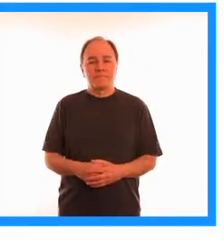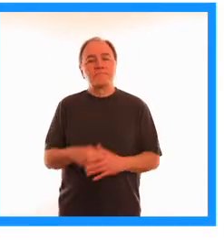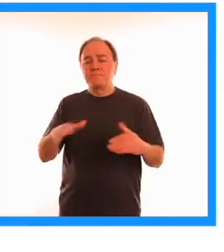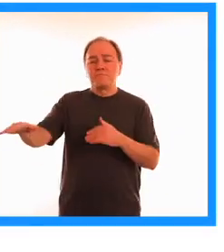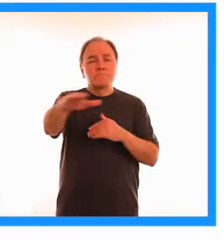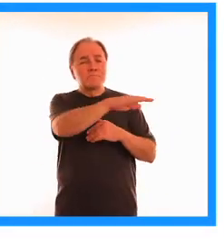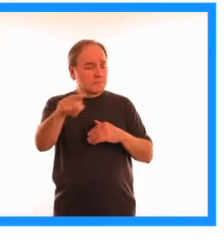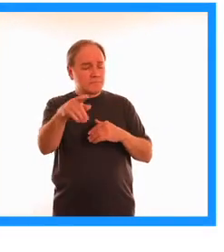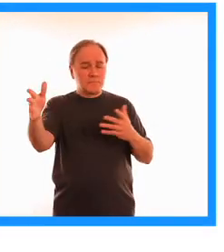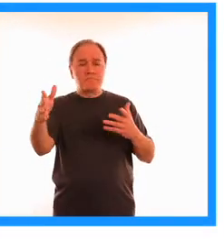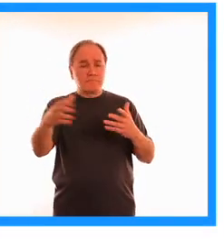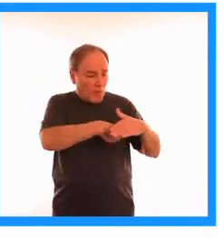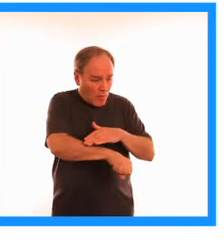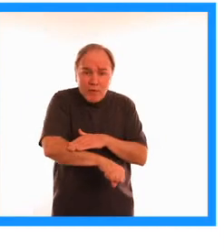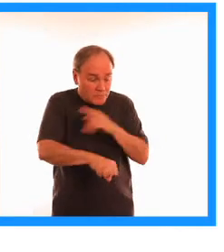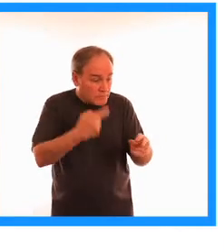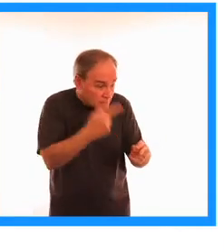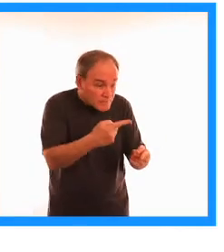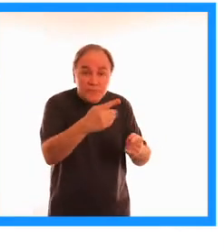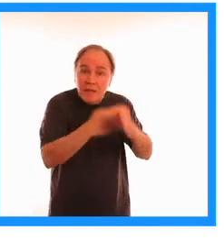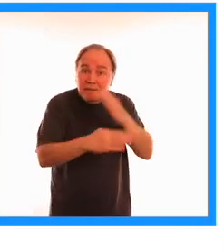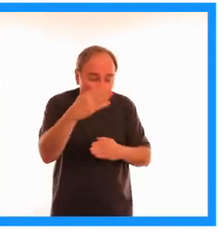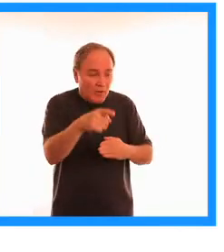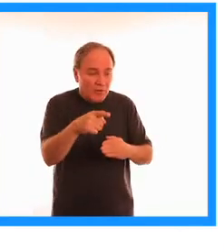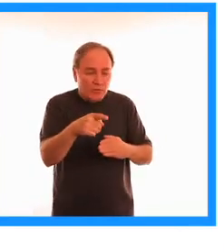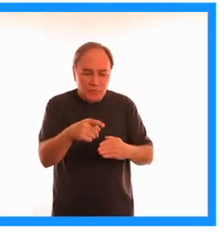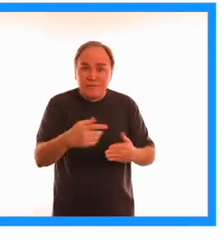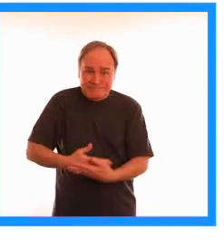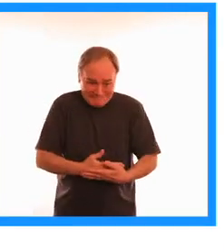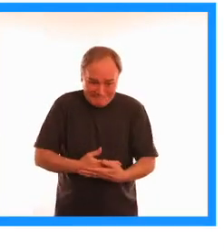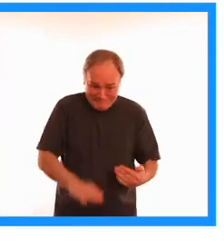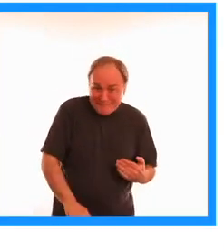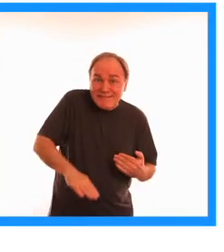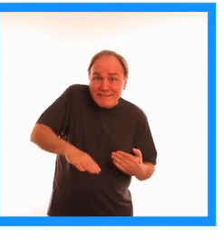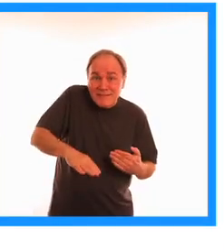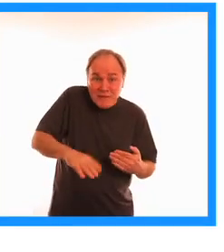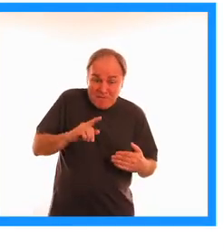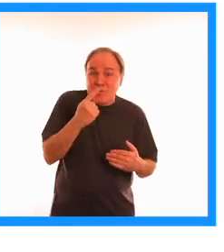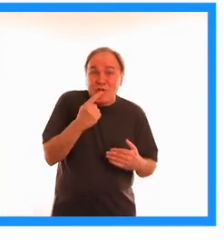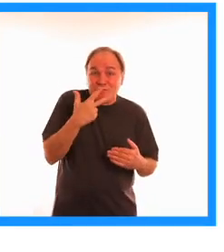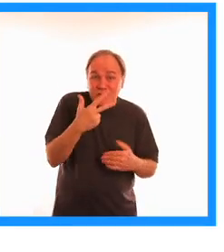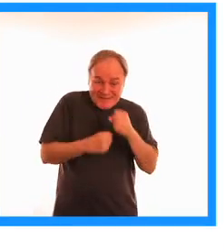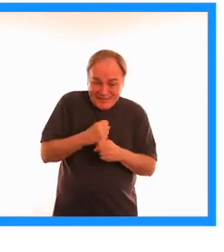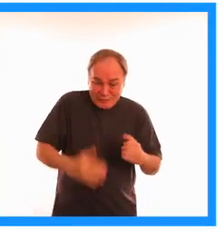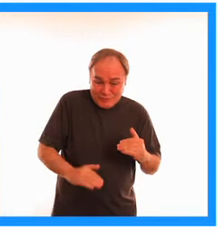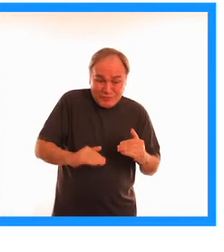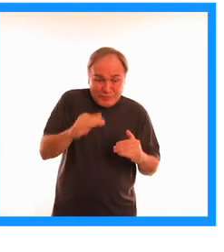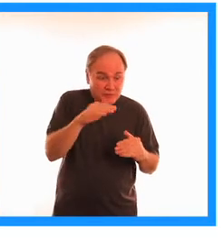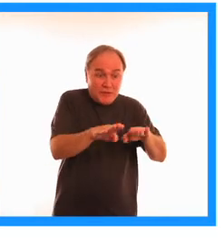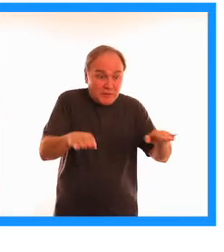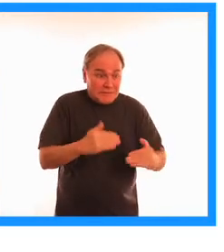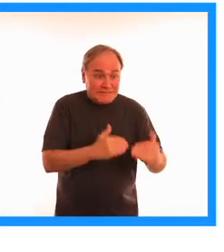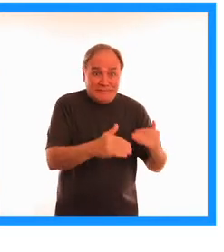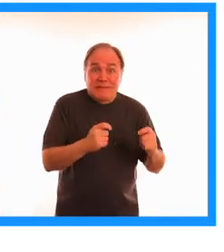countries show that children with disabilities aged 6 to 17 years are significantly less likely to be enrolled in school than their peers without